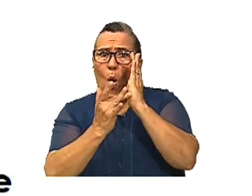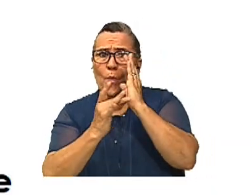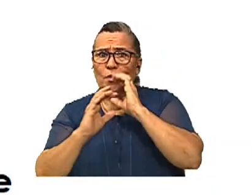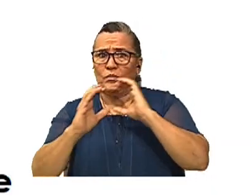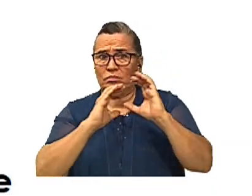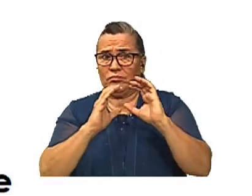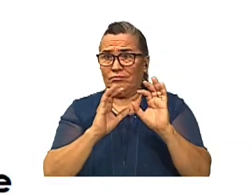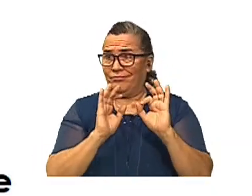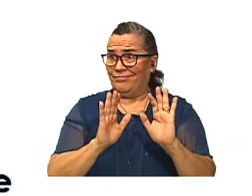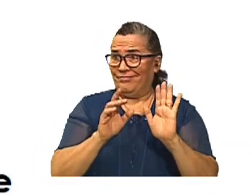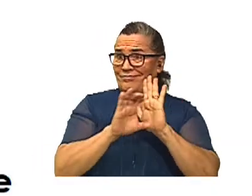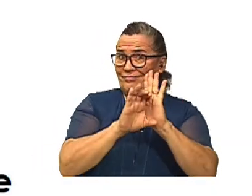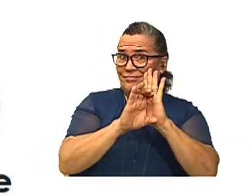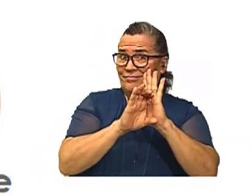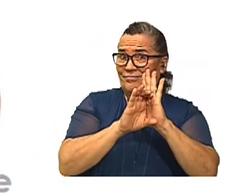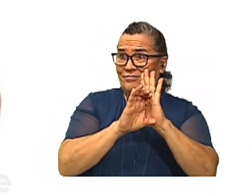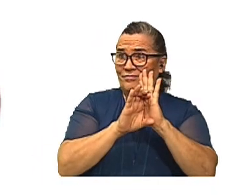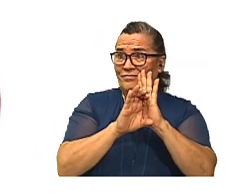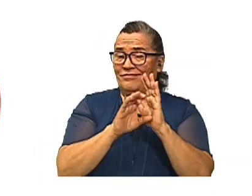right?